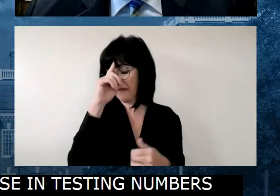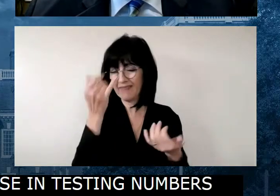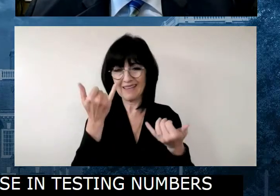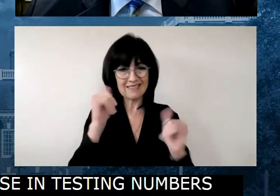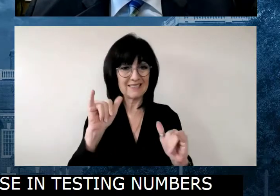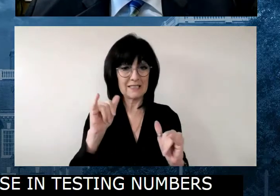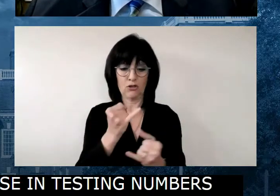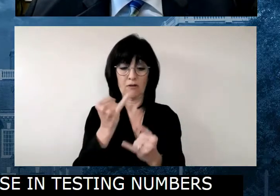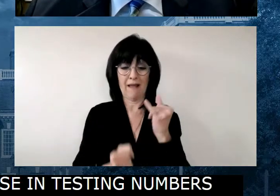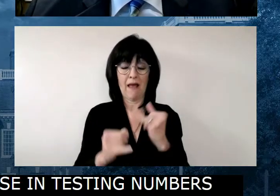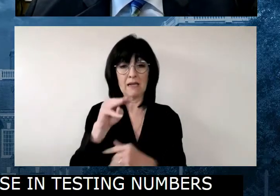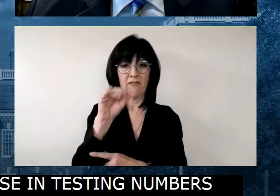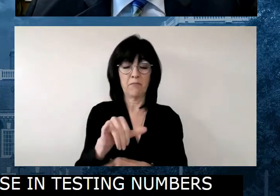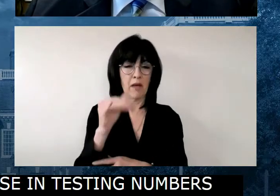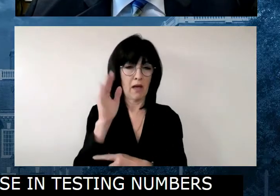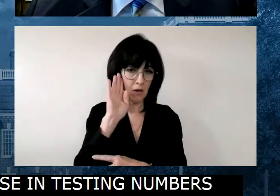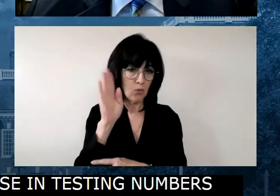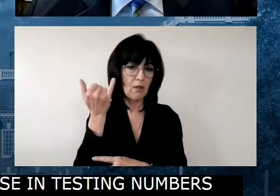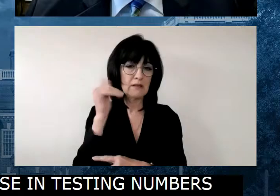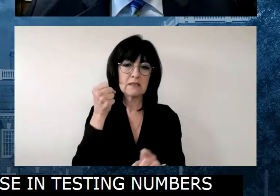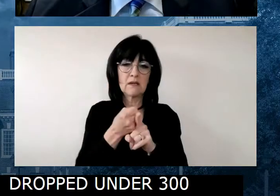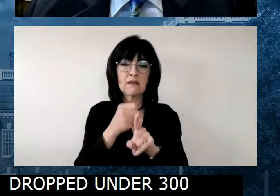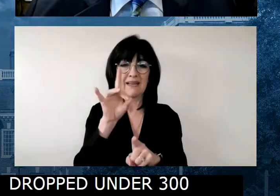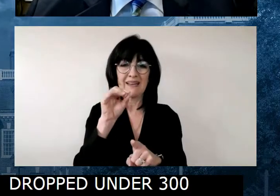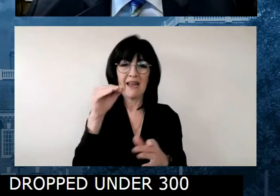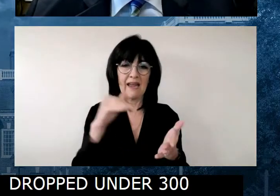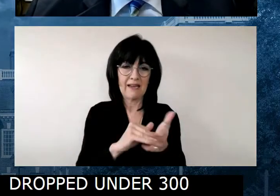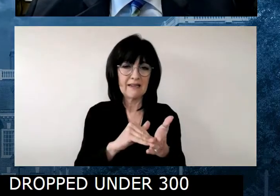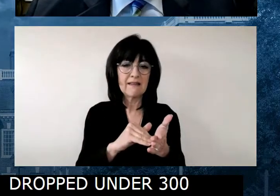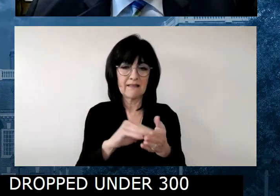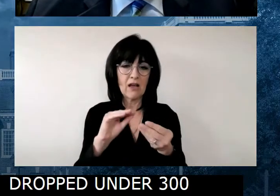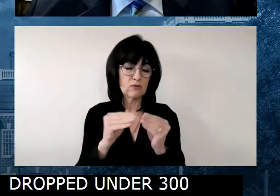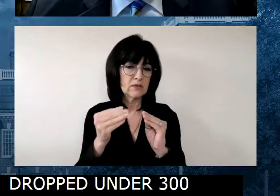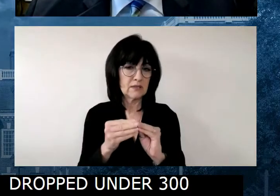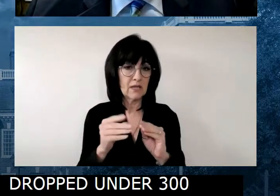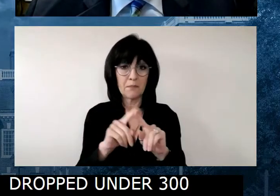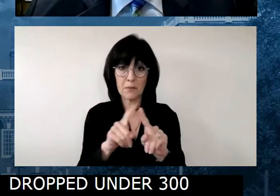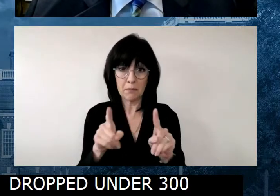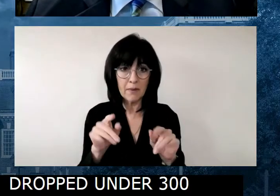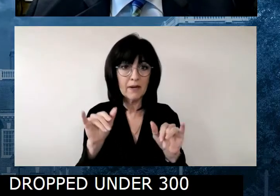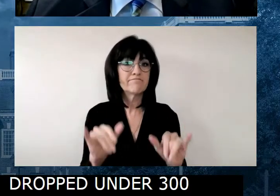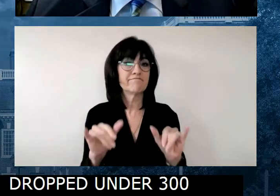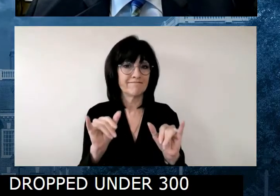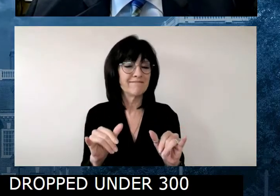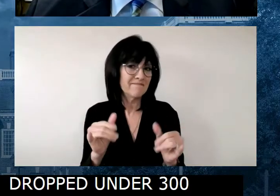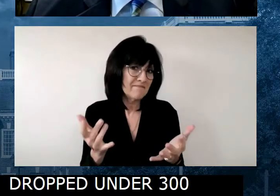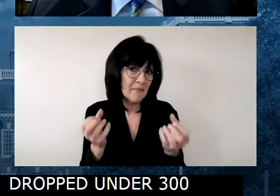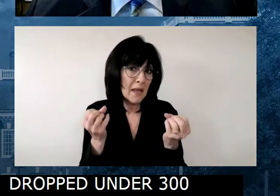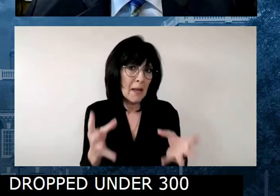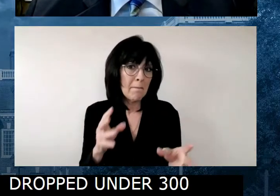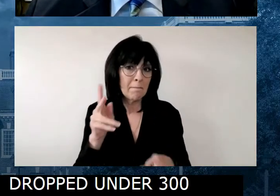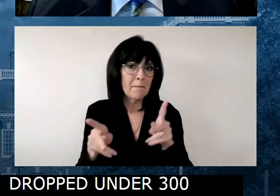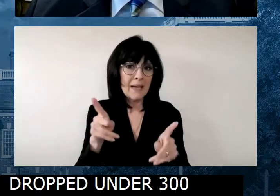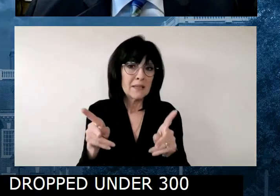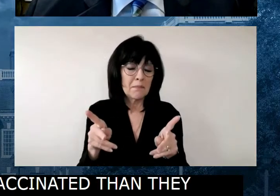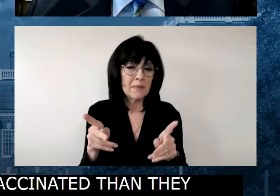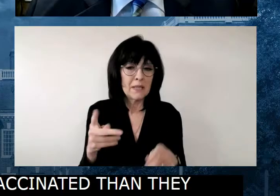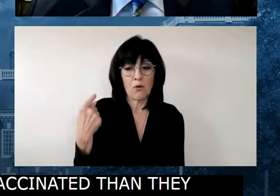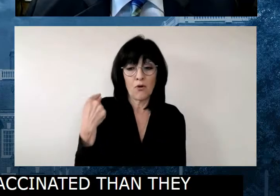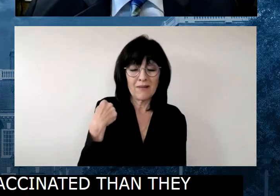people now vaccinated than there were, just 4 months ago and even a year ago when there's nobody vaccinated. So